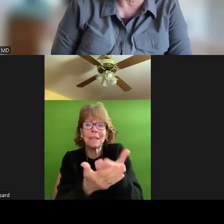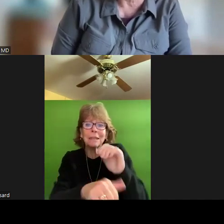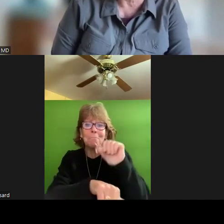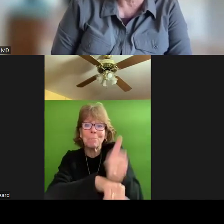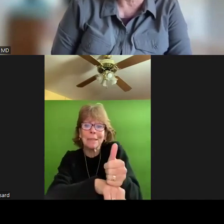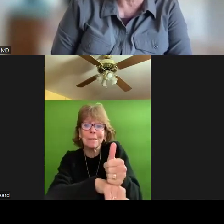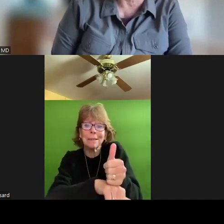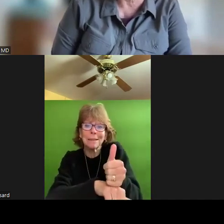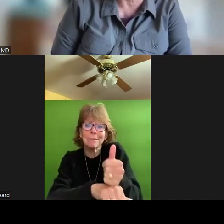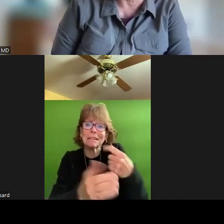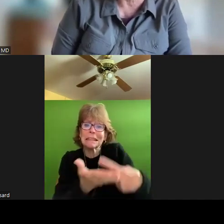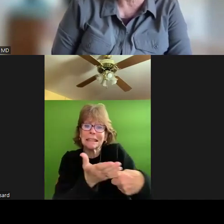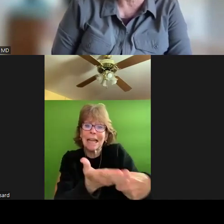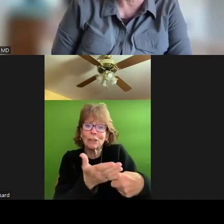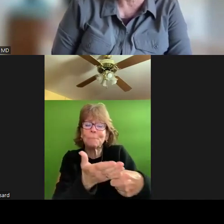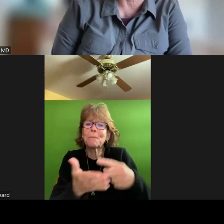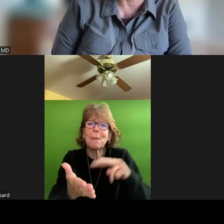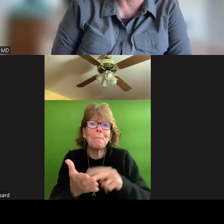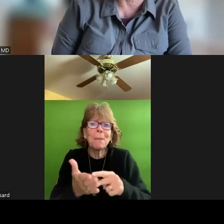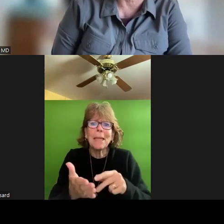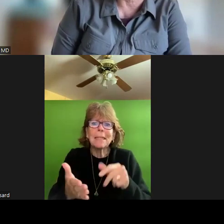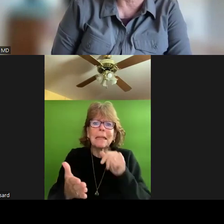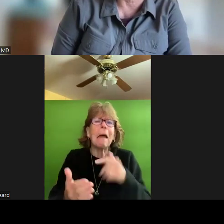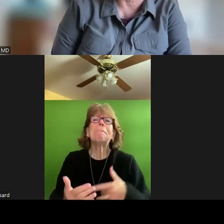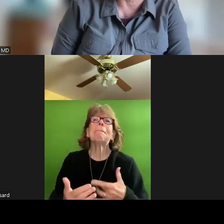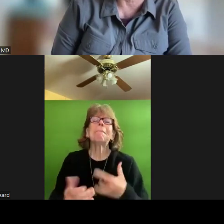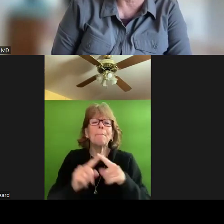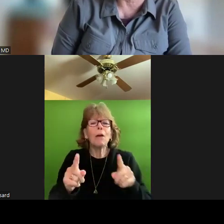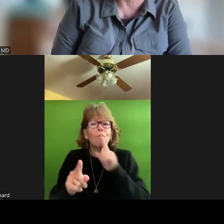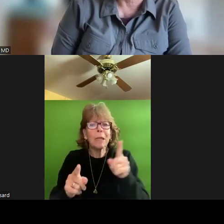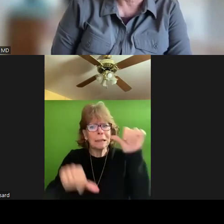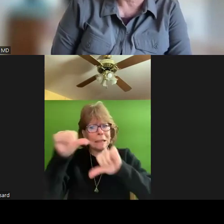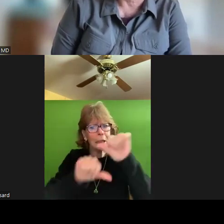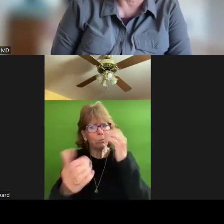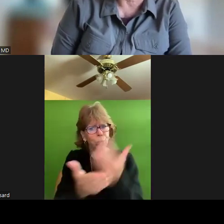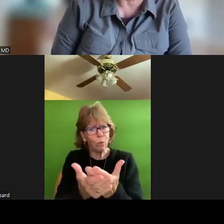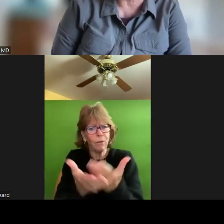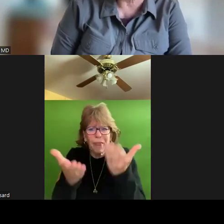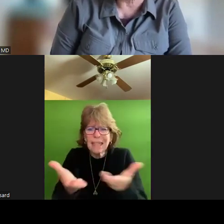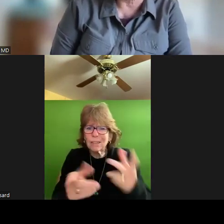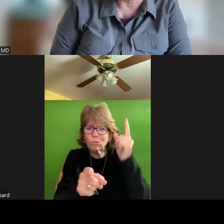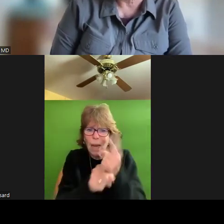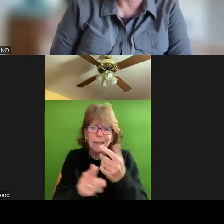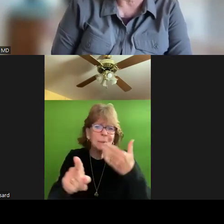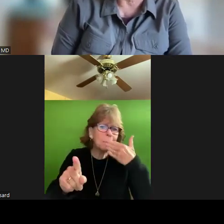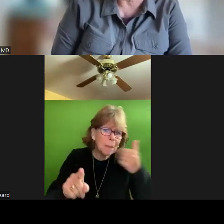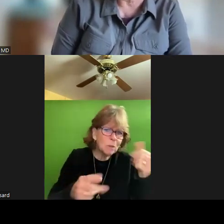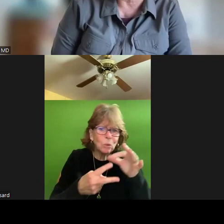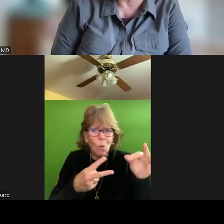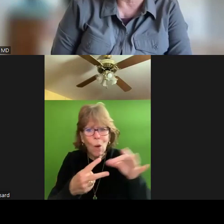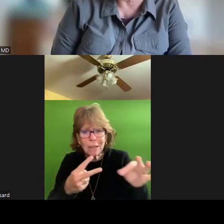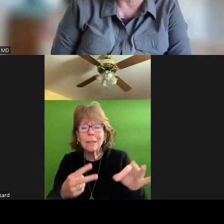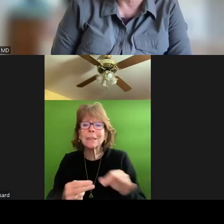from scientific studies about what is best for children and not necessarily an assumption by